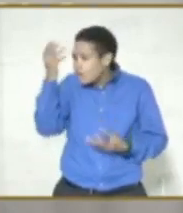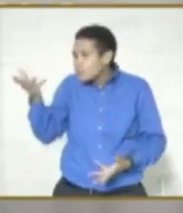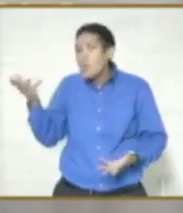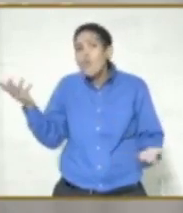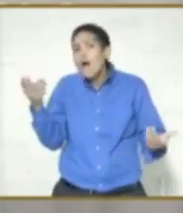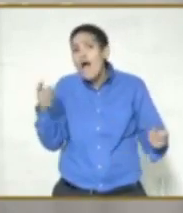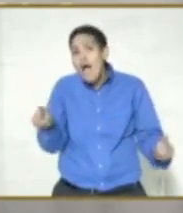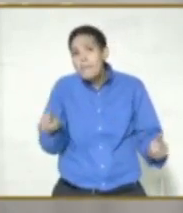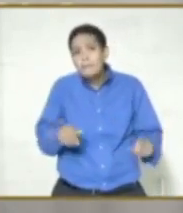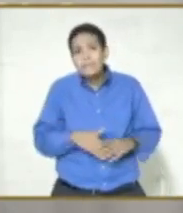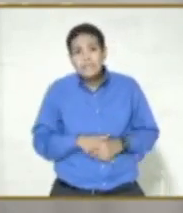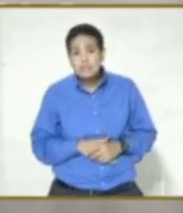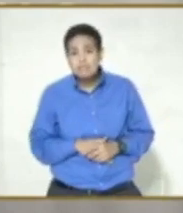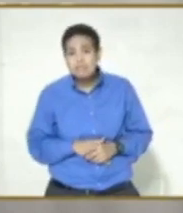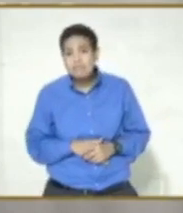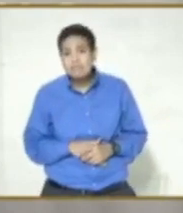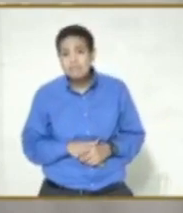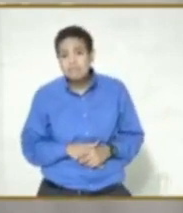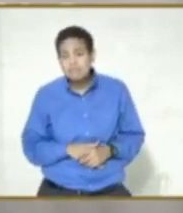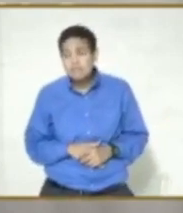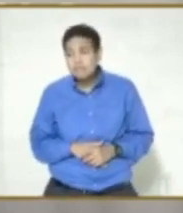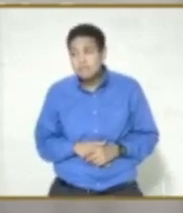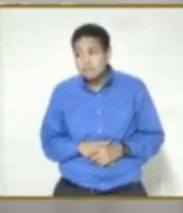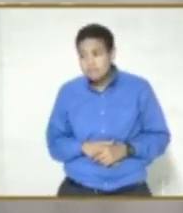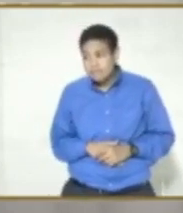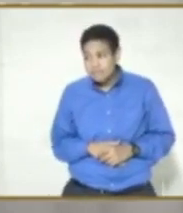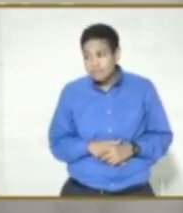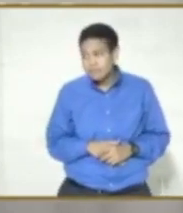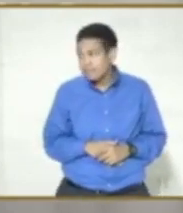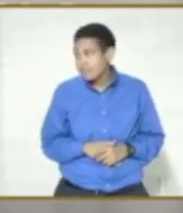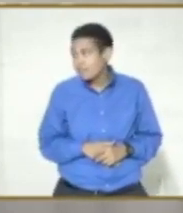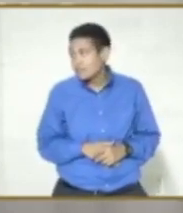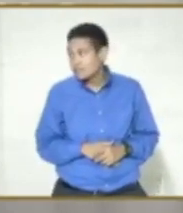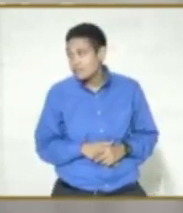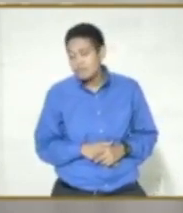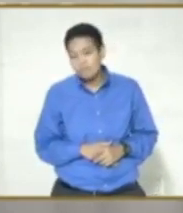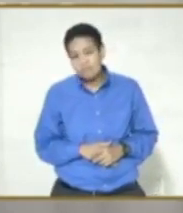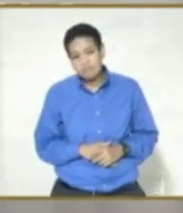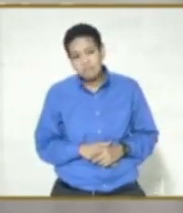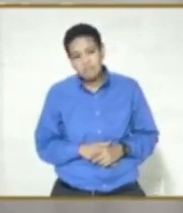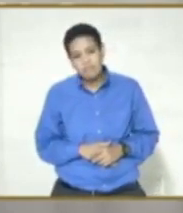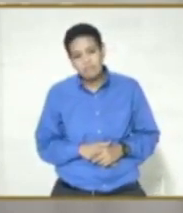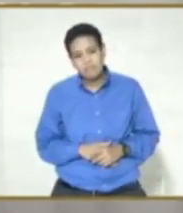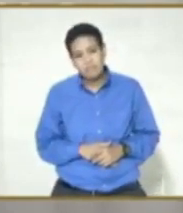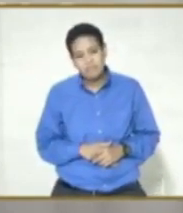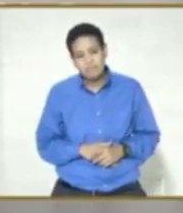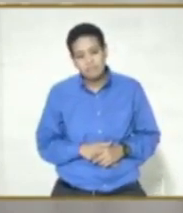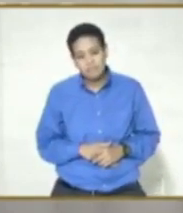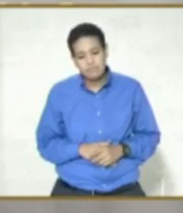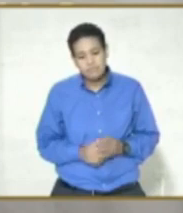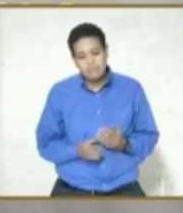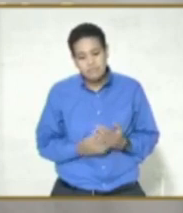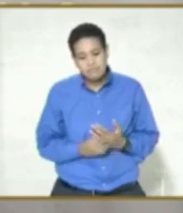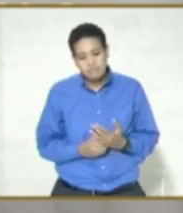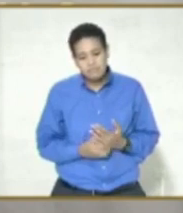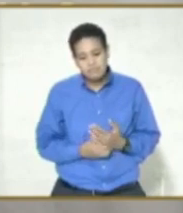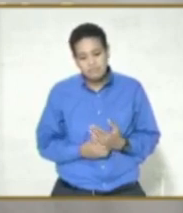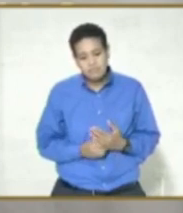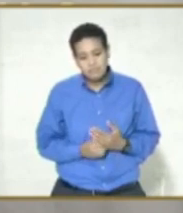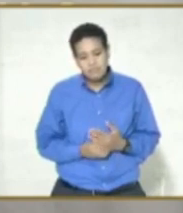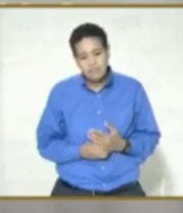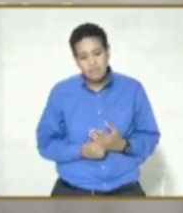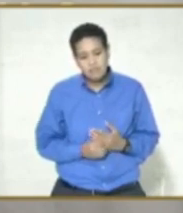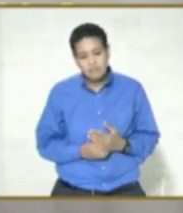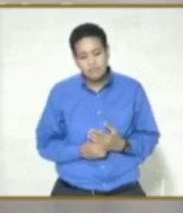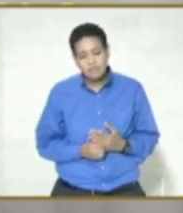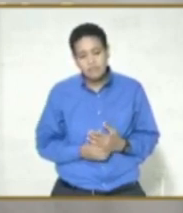is happening? Well, I'll take that. Certainly, as mentioned, we have put up the numbers, so you can call the